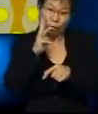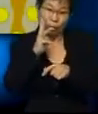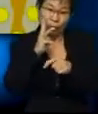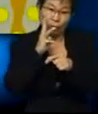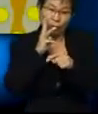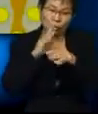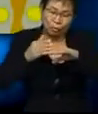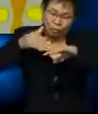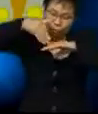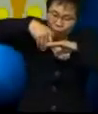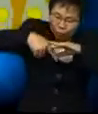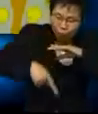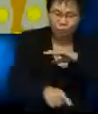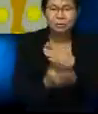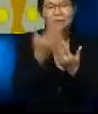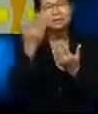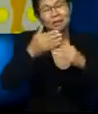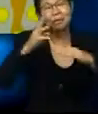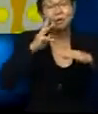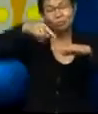Water passes through them easily.